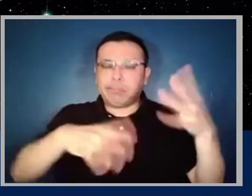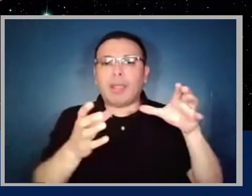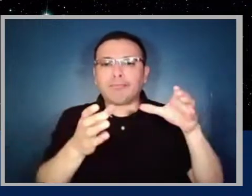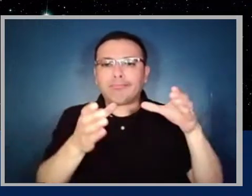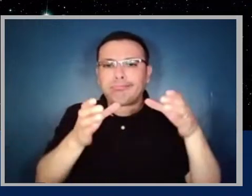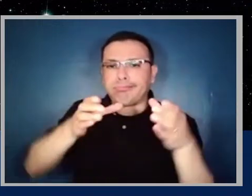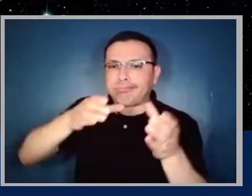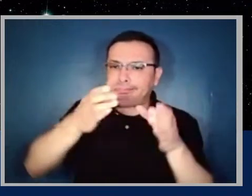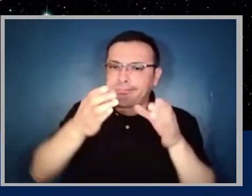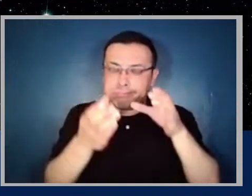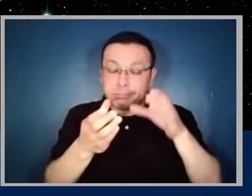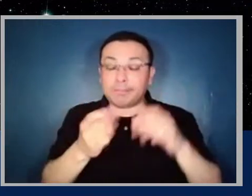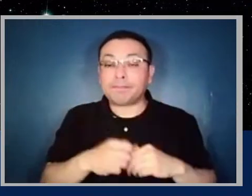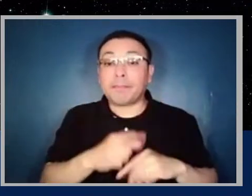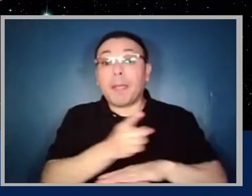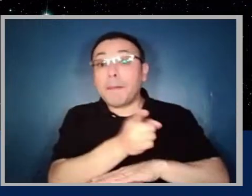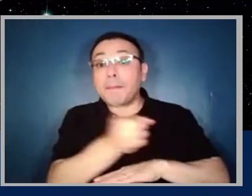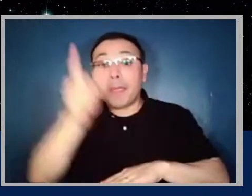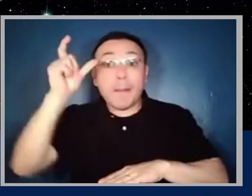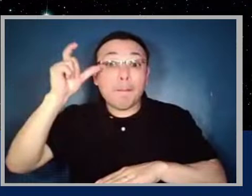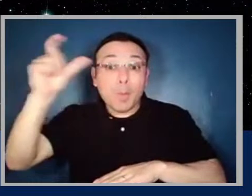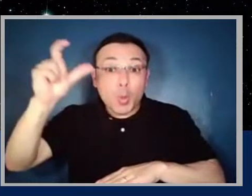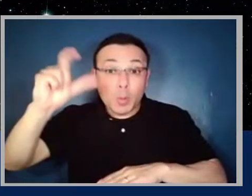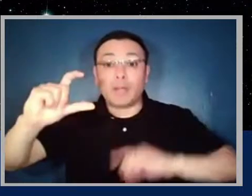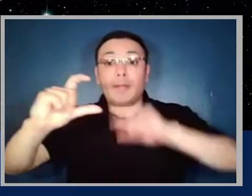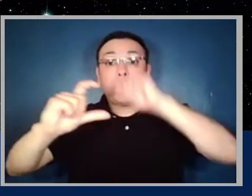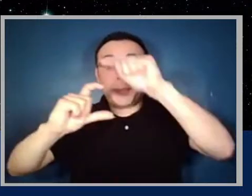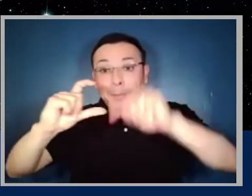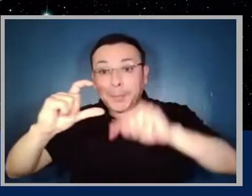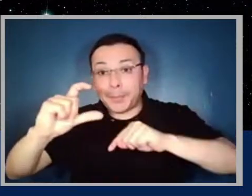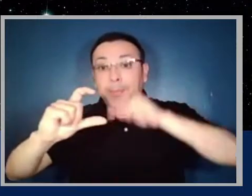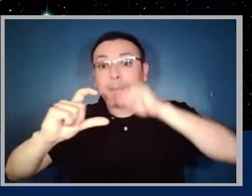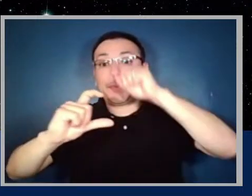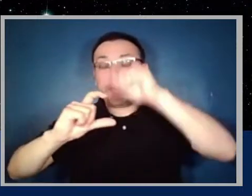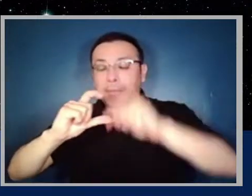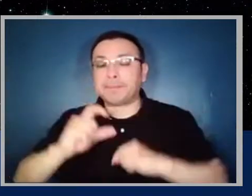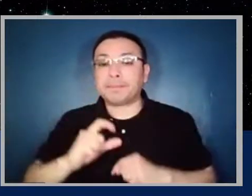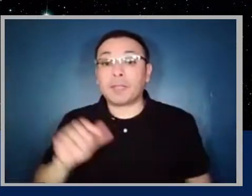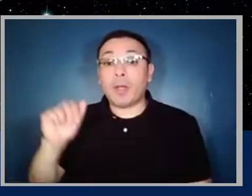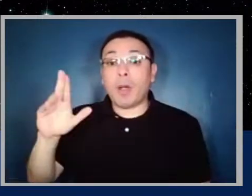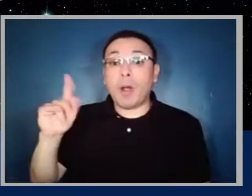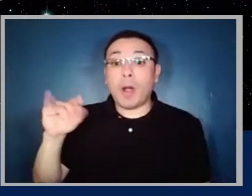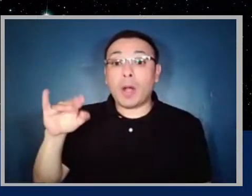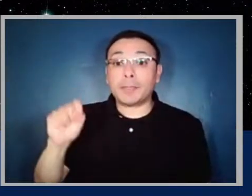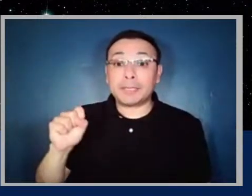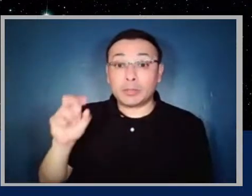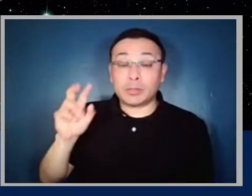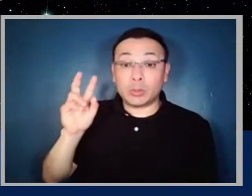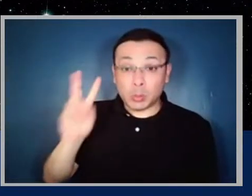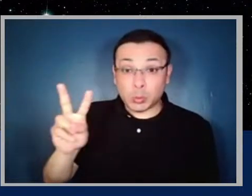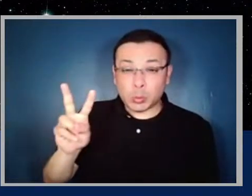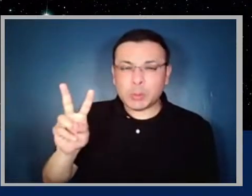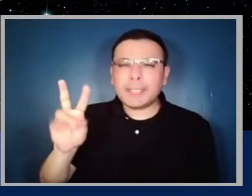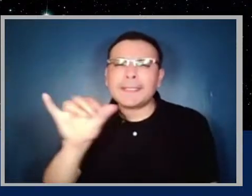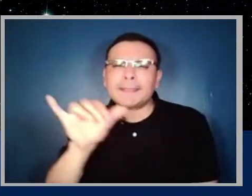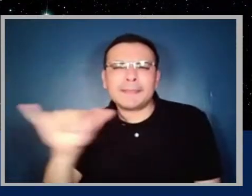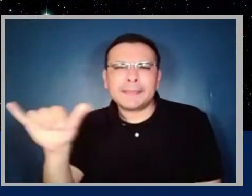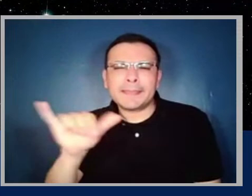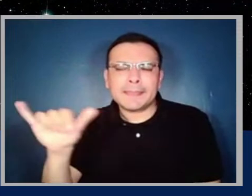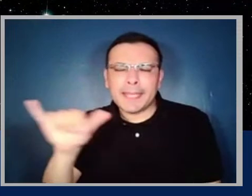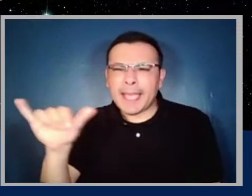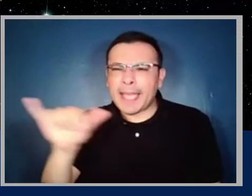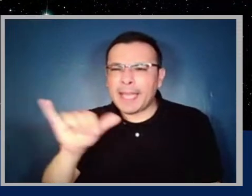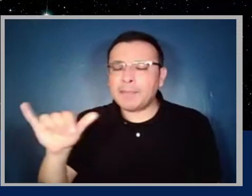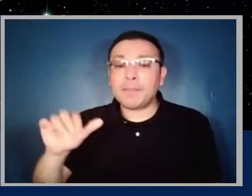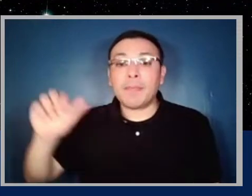couple orbits around the moon. Artemis 2 is very similar to what Apollo 8 was. So it would go really slingshot